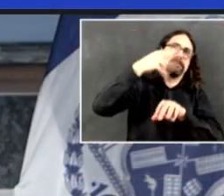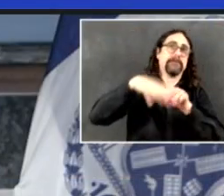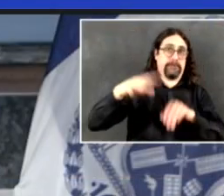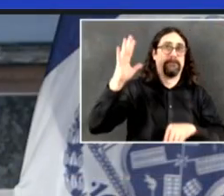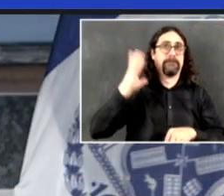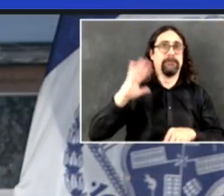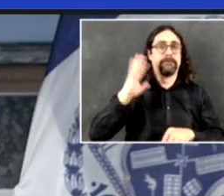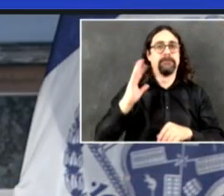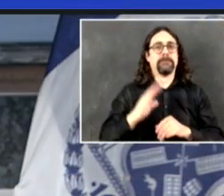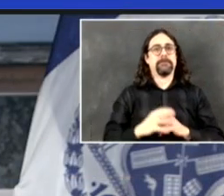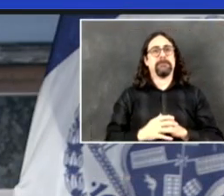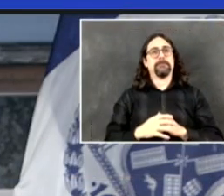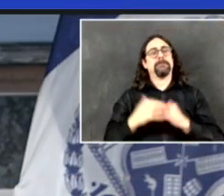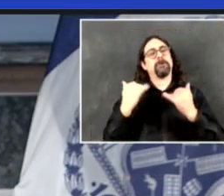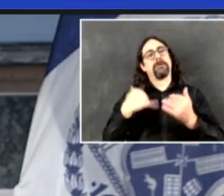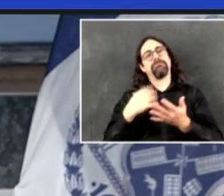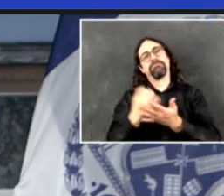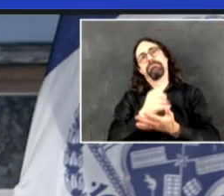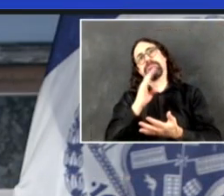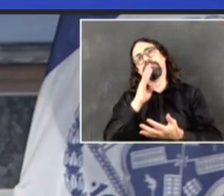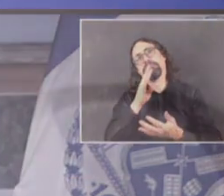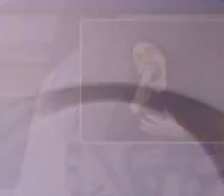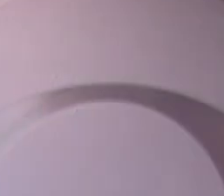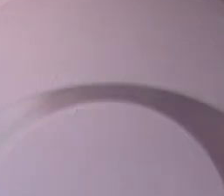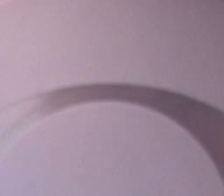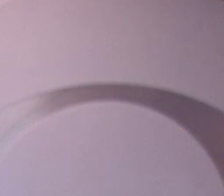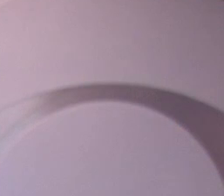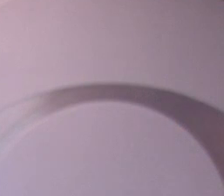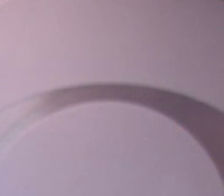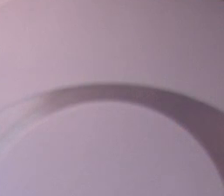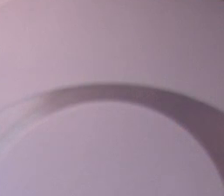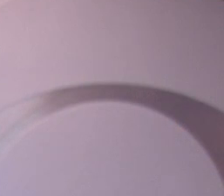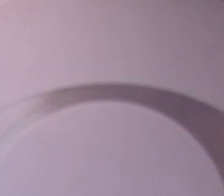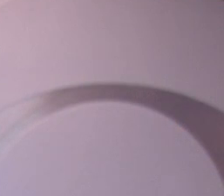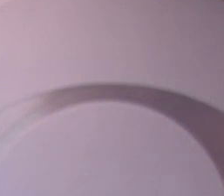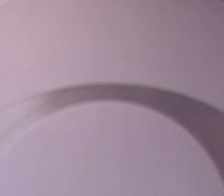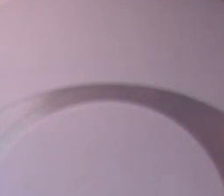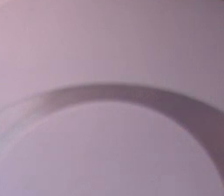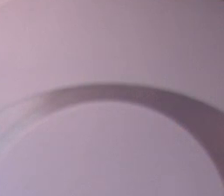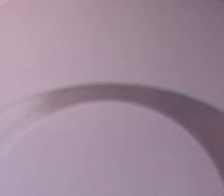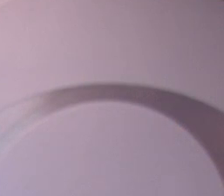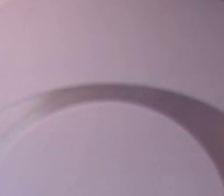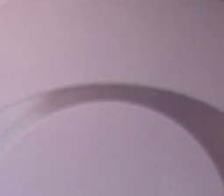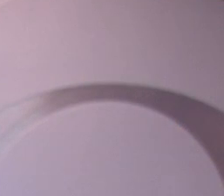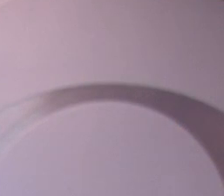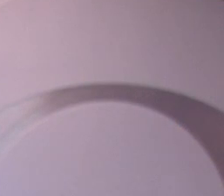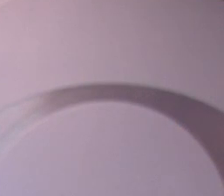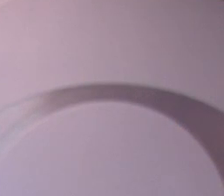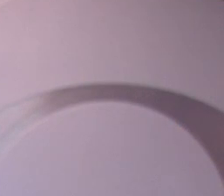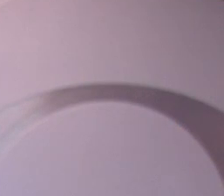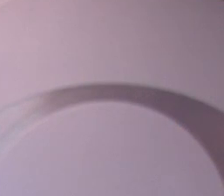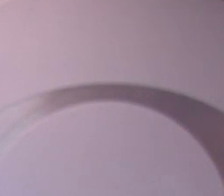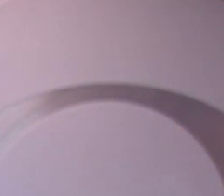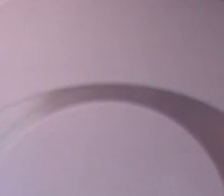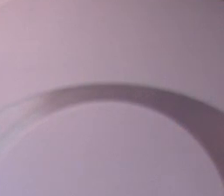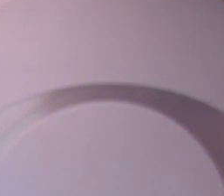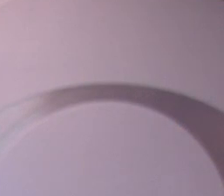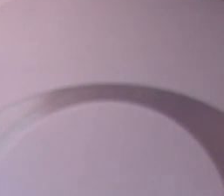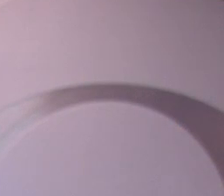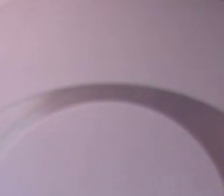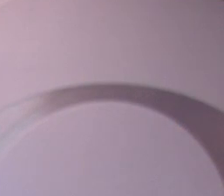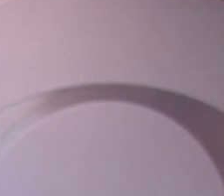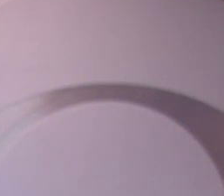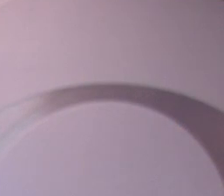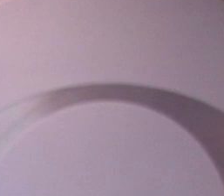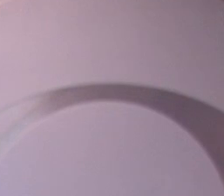You've been listening to Mayor de Blasio give an update on the coronavirus pandemic in New York City. We're now returning to regular programming on